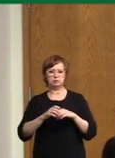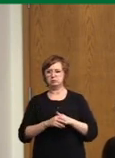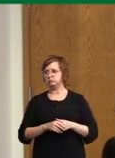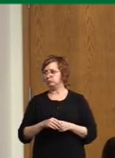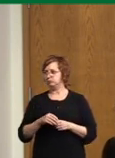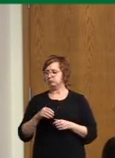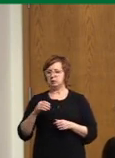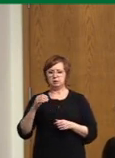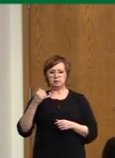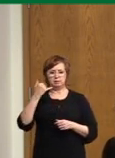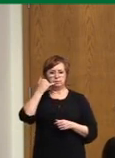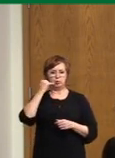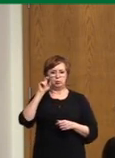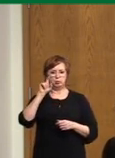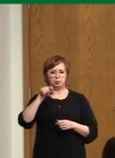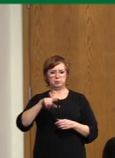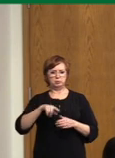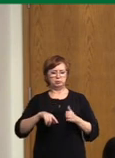Do we have a question on the phone?